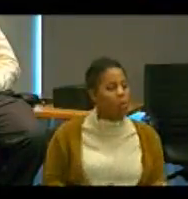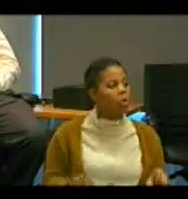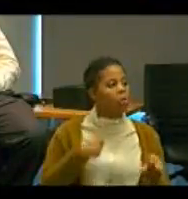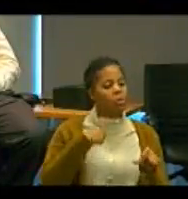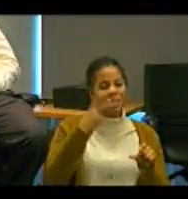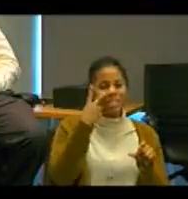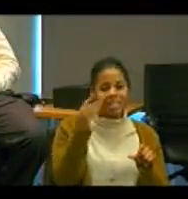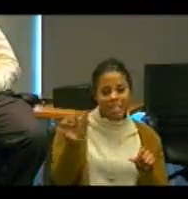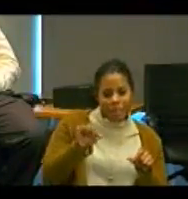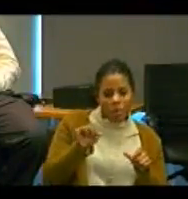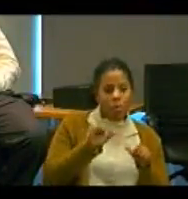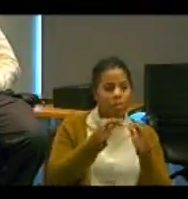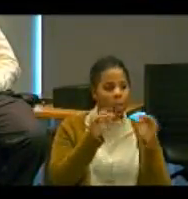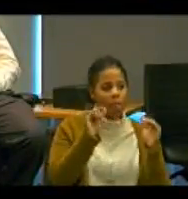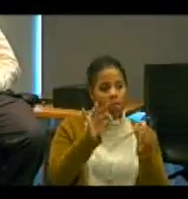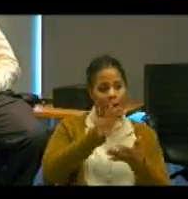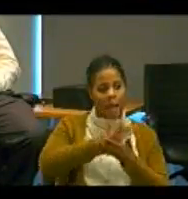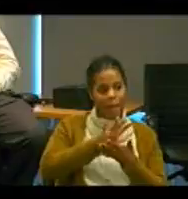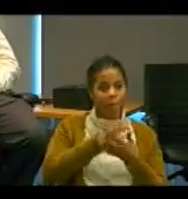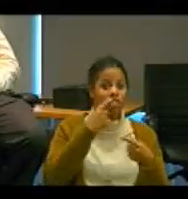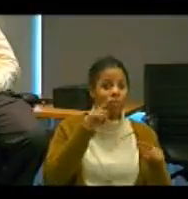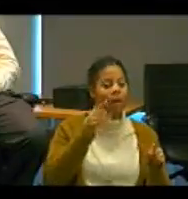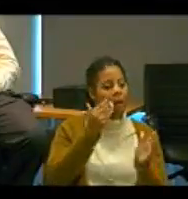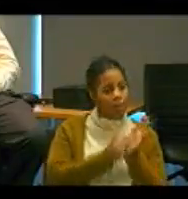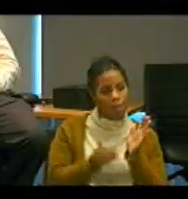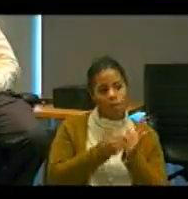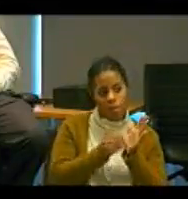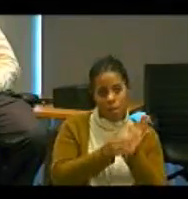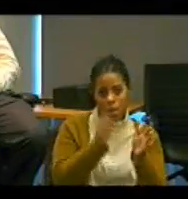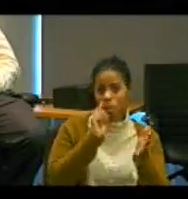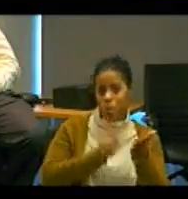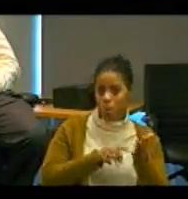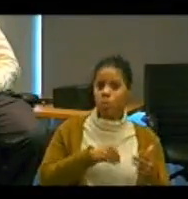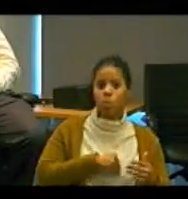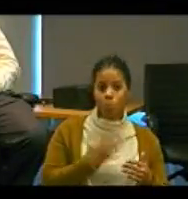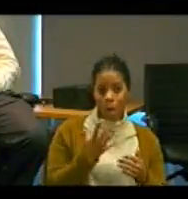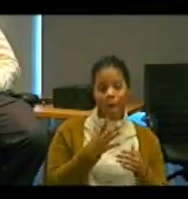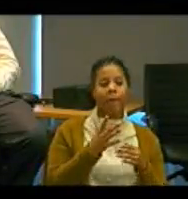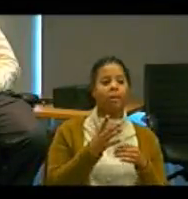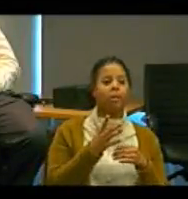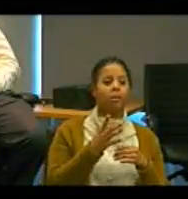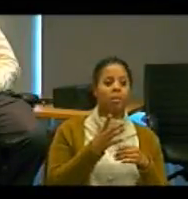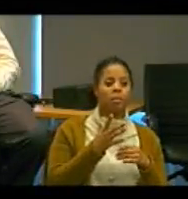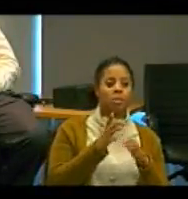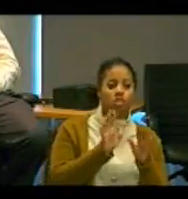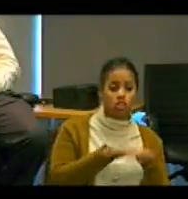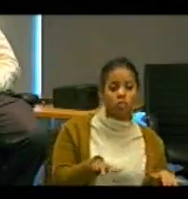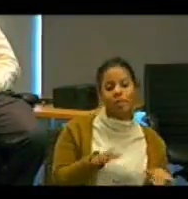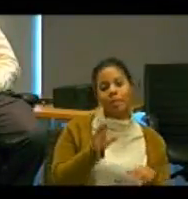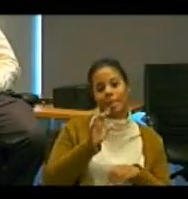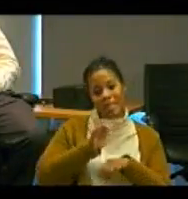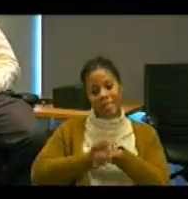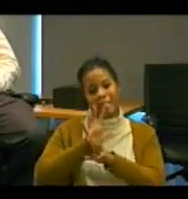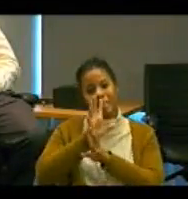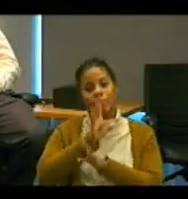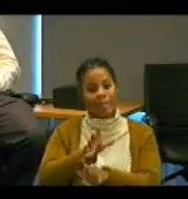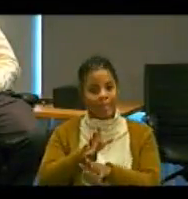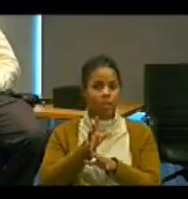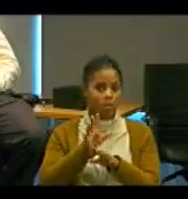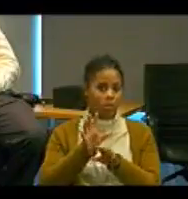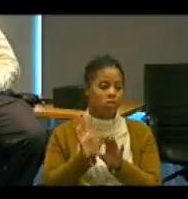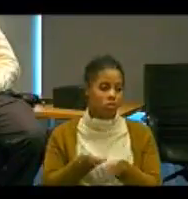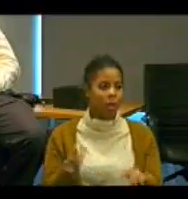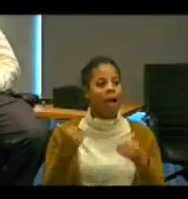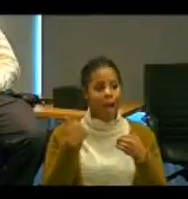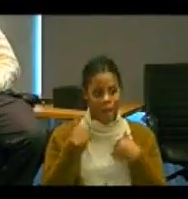academic achievement, we consistently find that white children and also English-speaking children are consistently more likely to be identified as having disabilities in